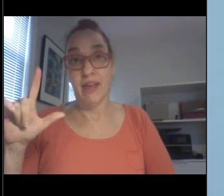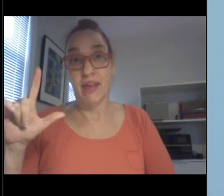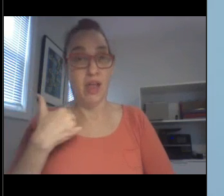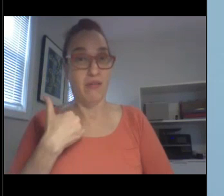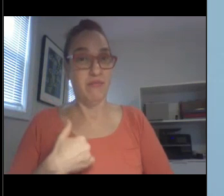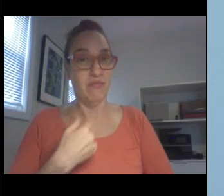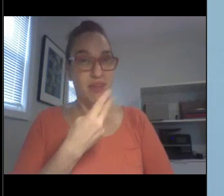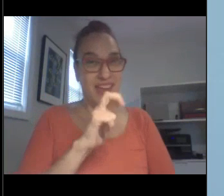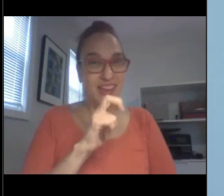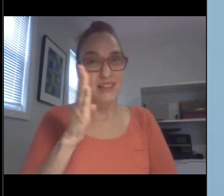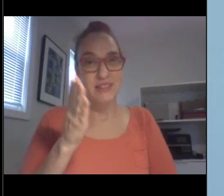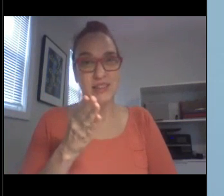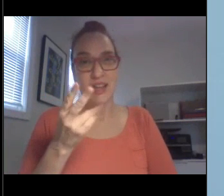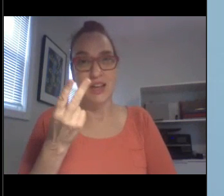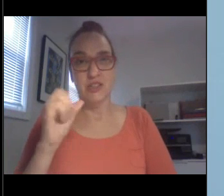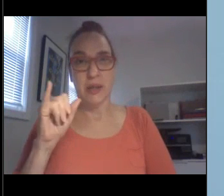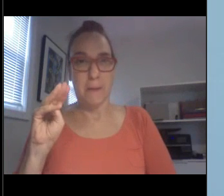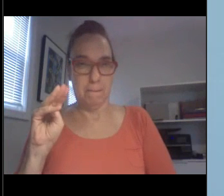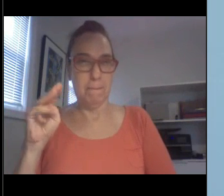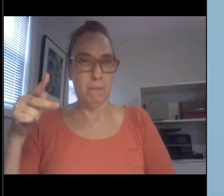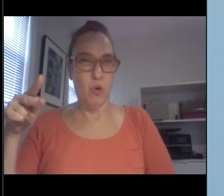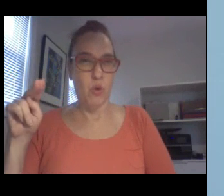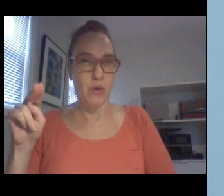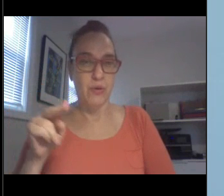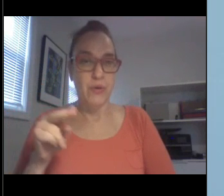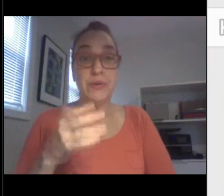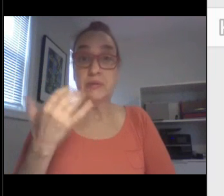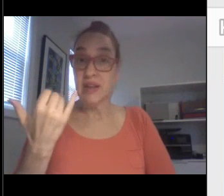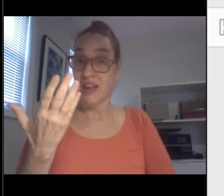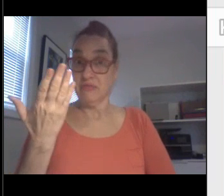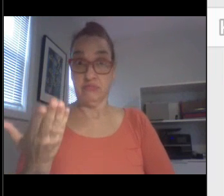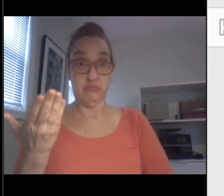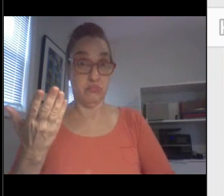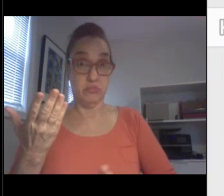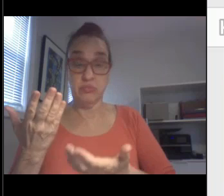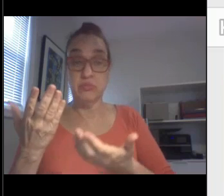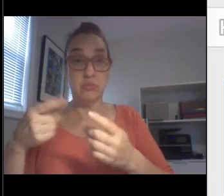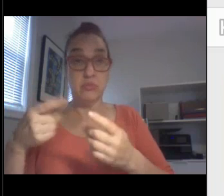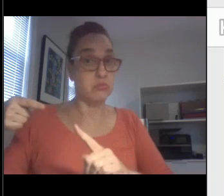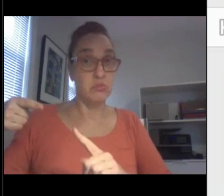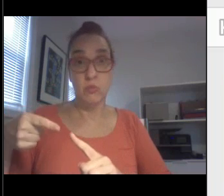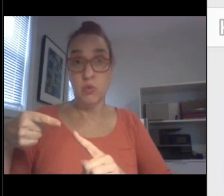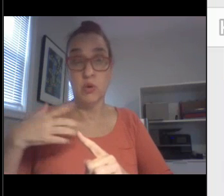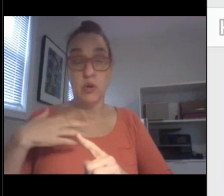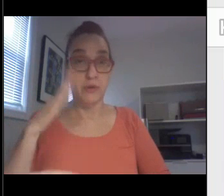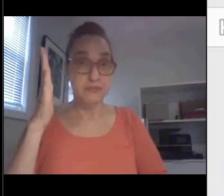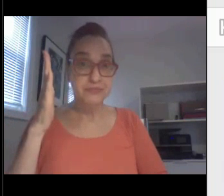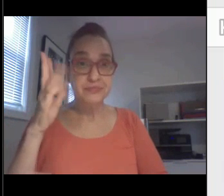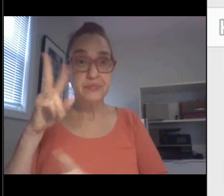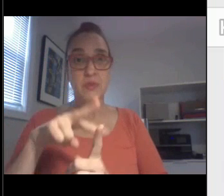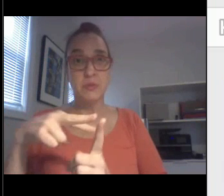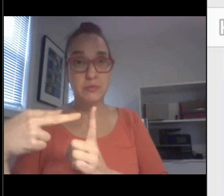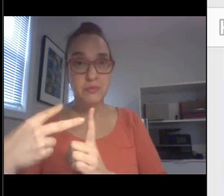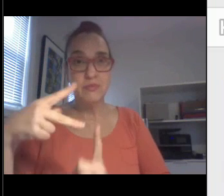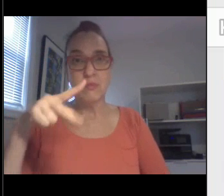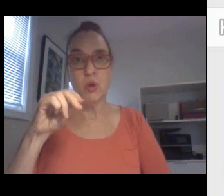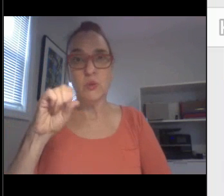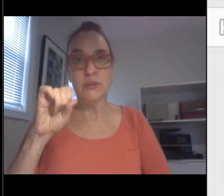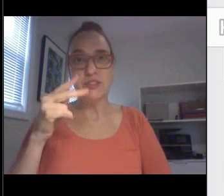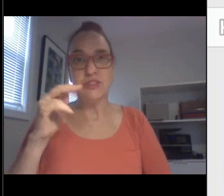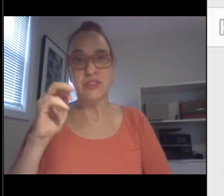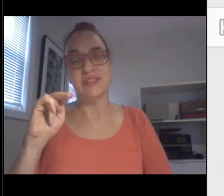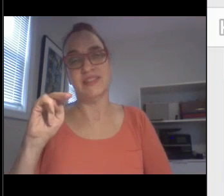presentation you're going to see is going to be focused on positionality in research, teaching, and curriculum.